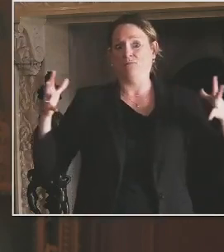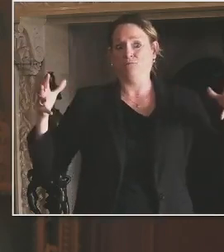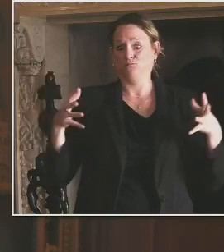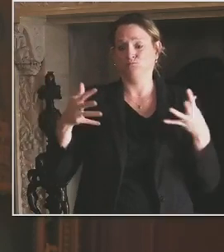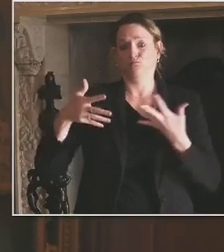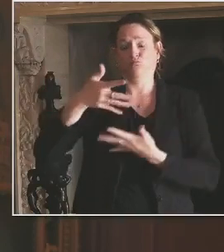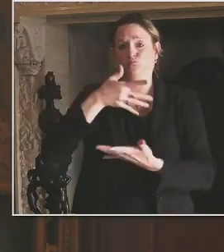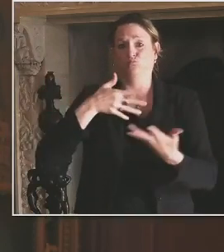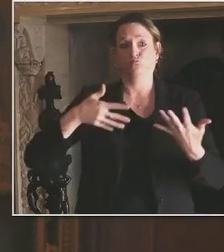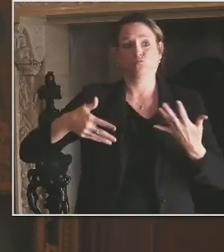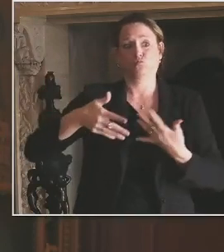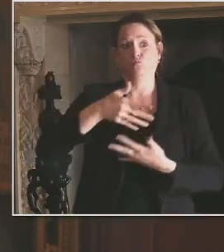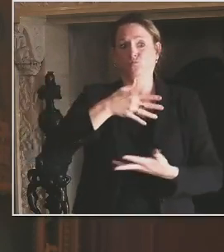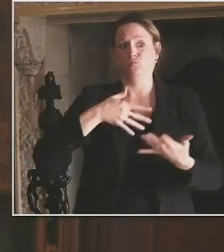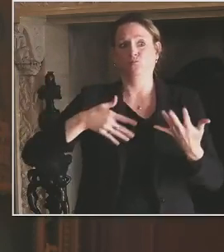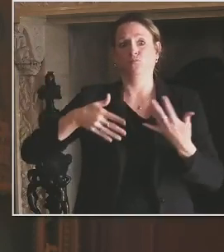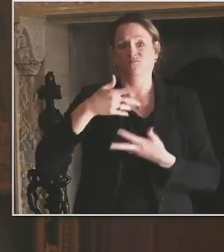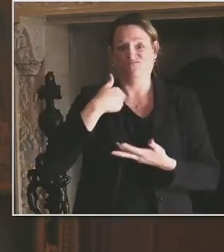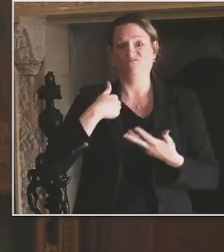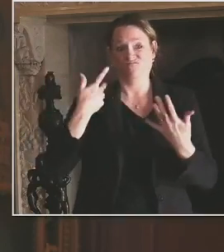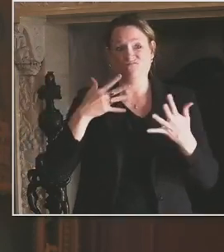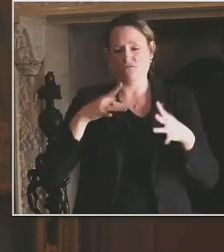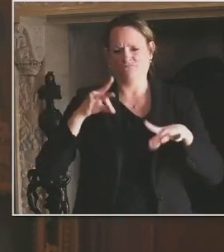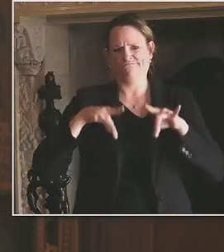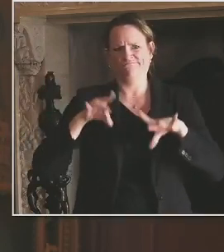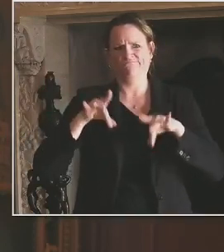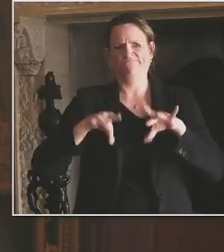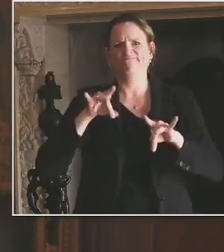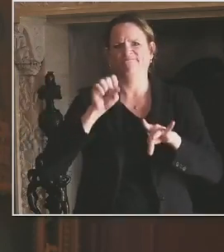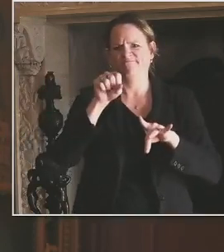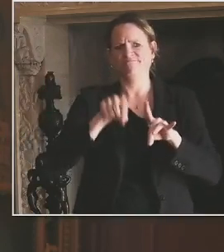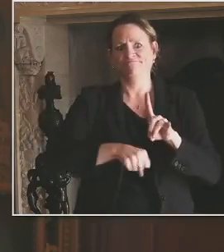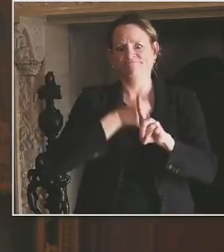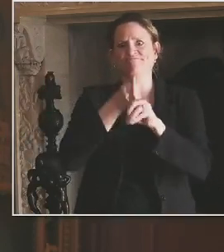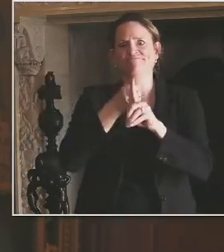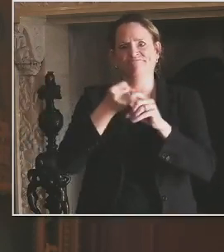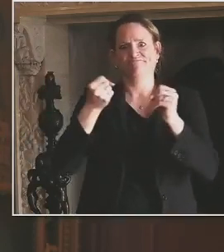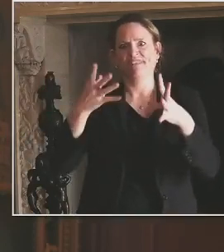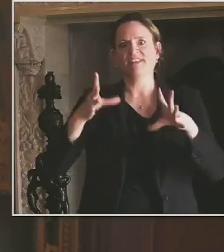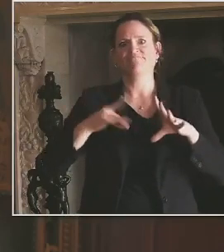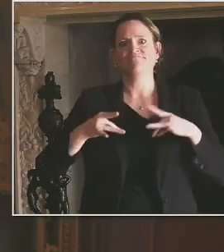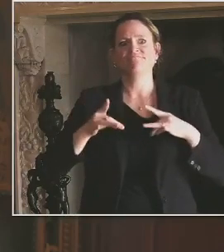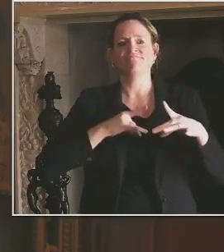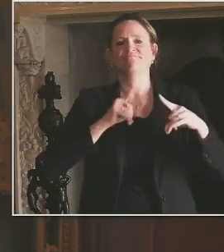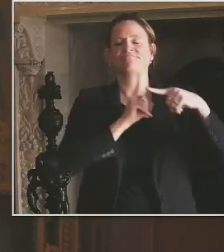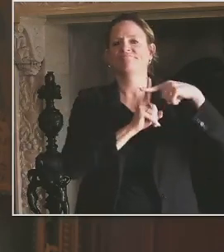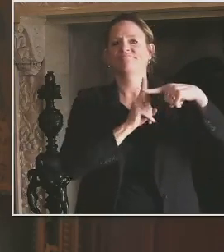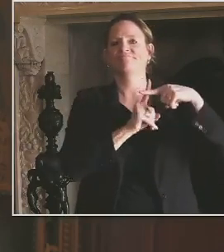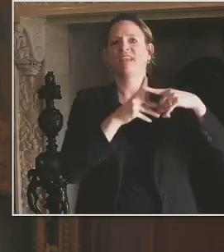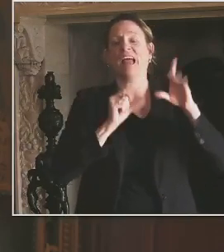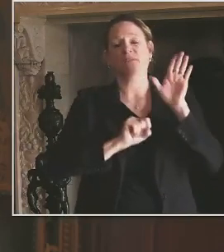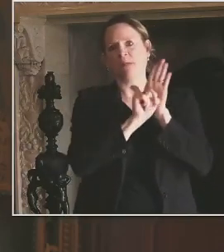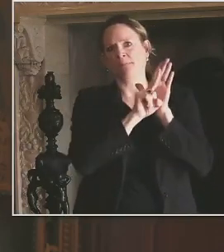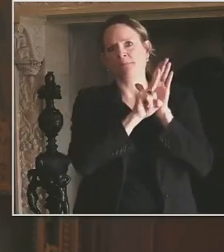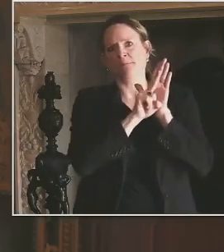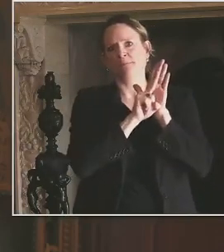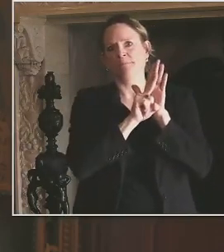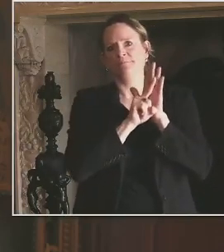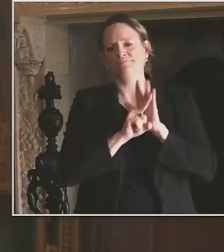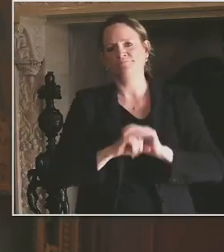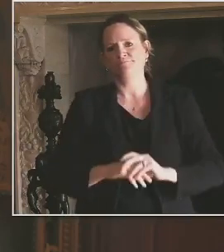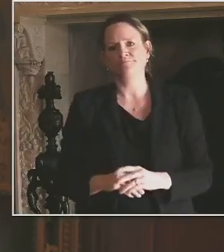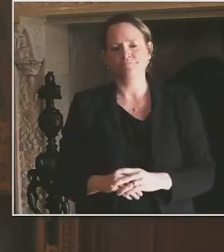this. It wasn't something that is surprising or that we didn't know to be true before, but the evidence continues to get stronger. And